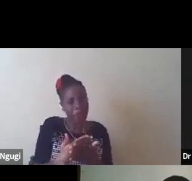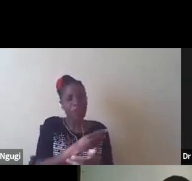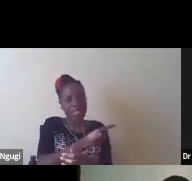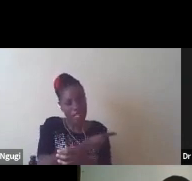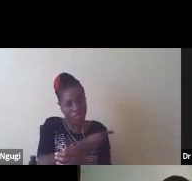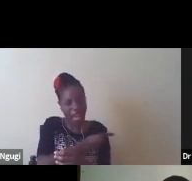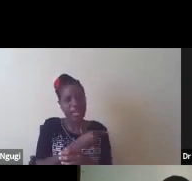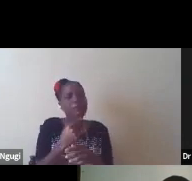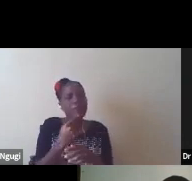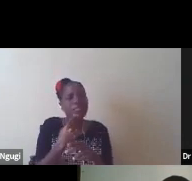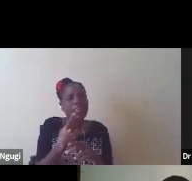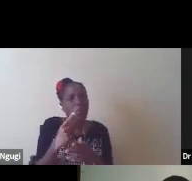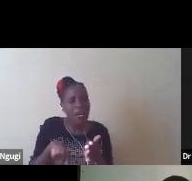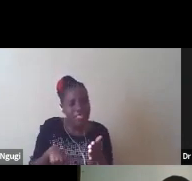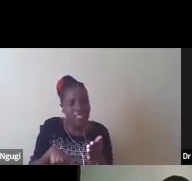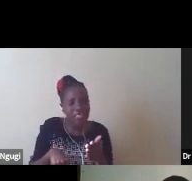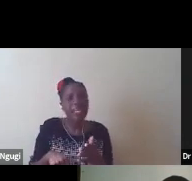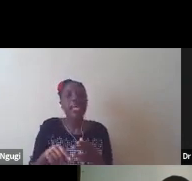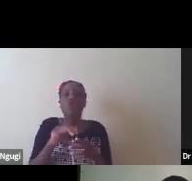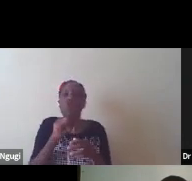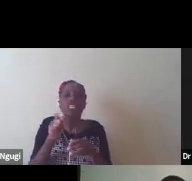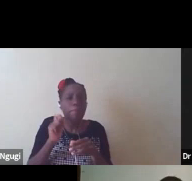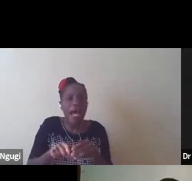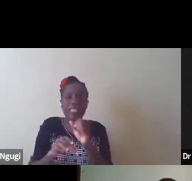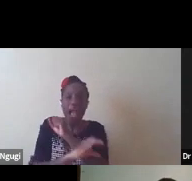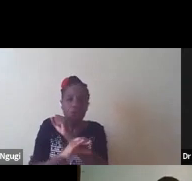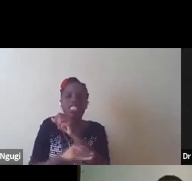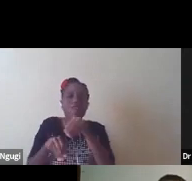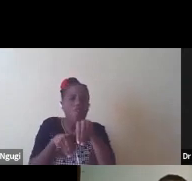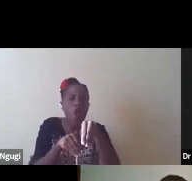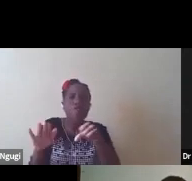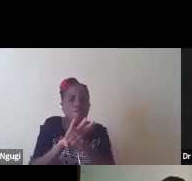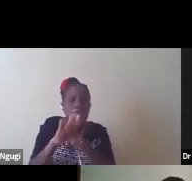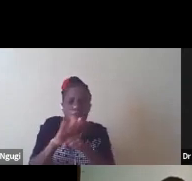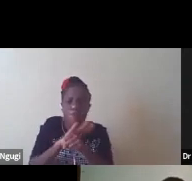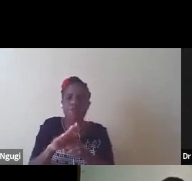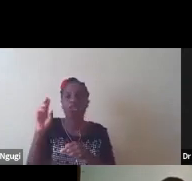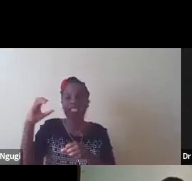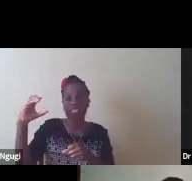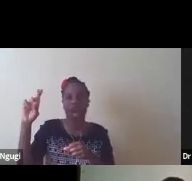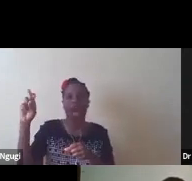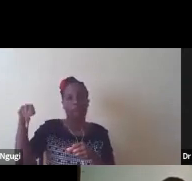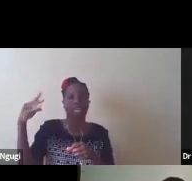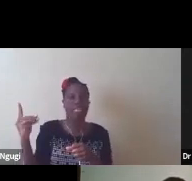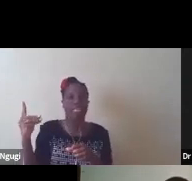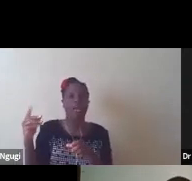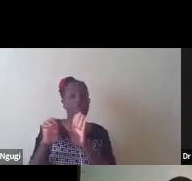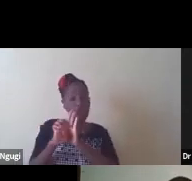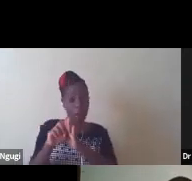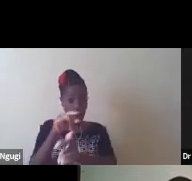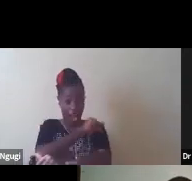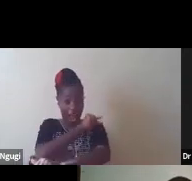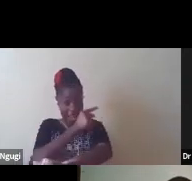can be 100% compliant before you pass the law. Otherwise, you might not pass it. In our case, for instance, in Ghana, we started working